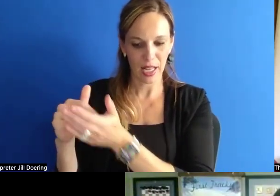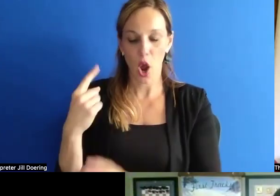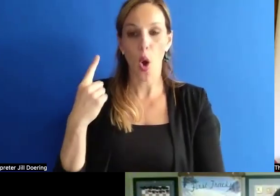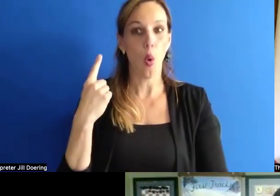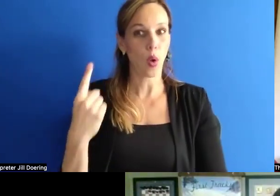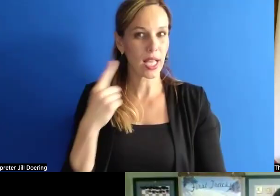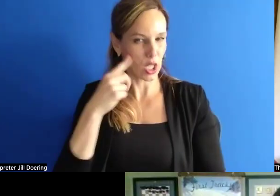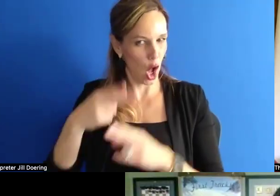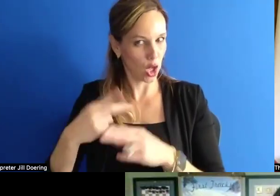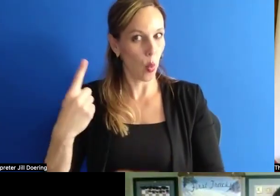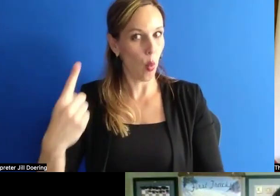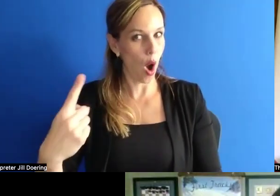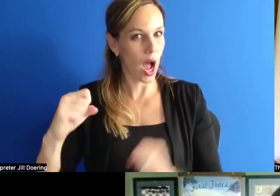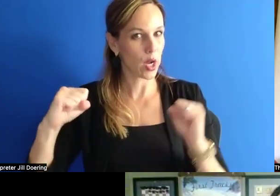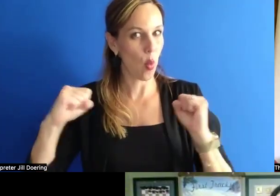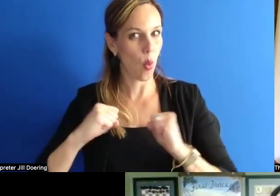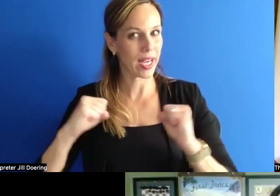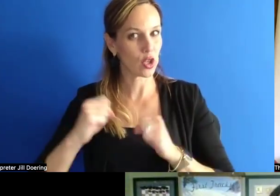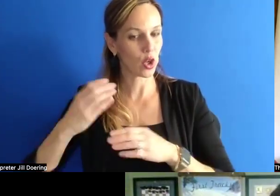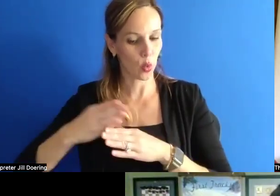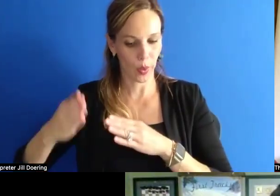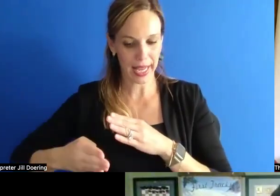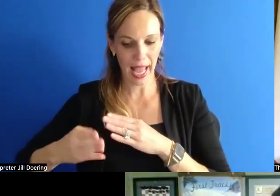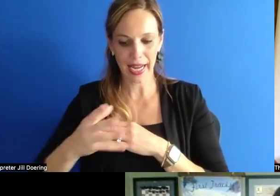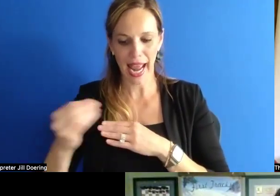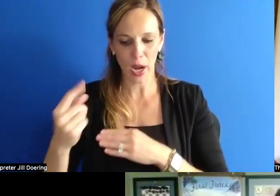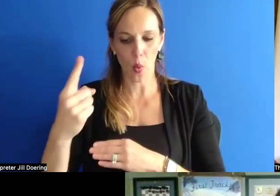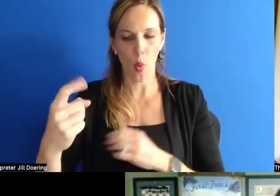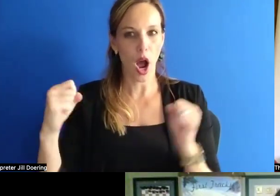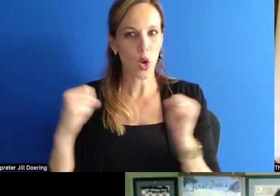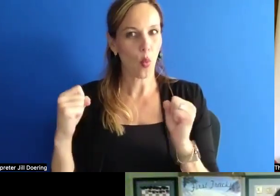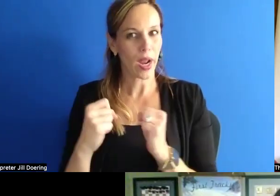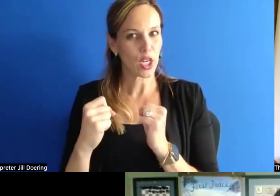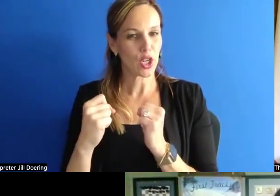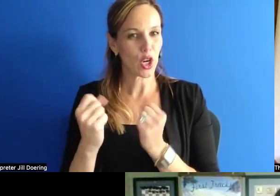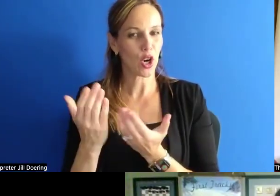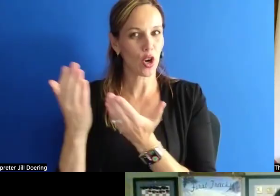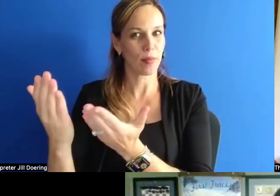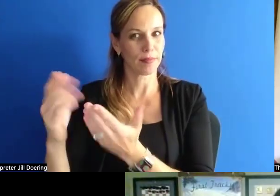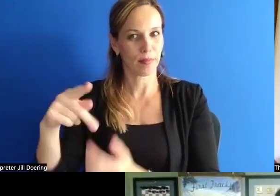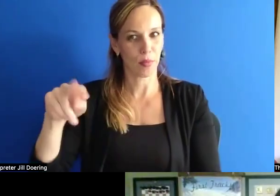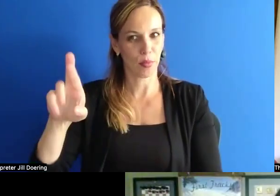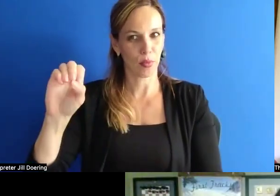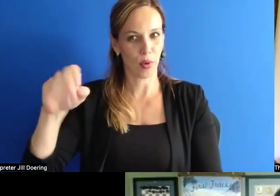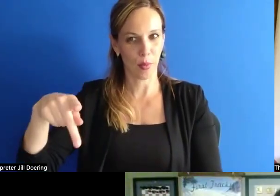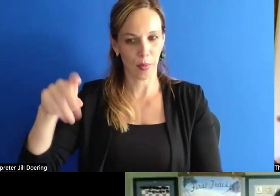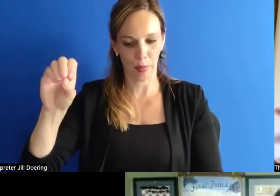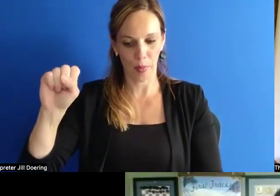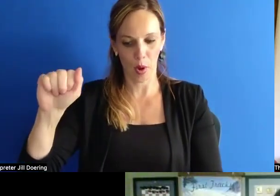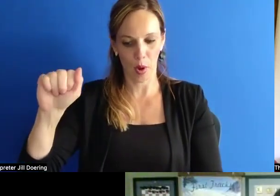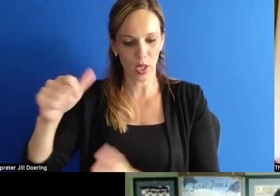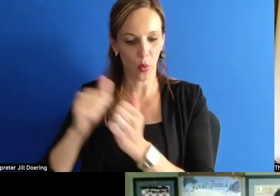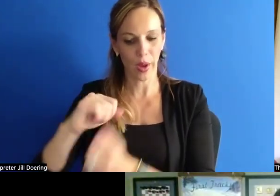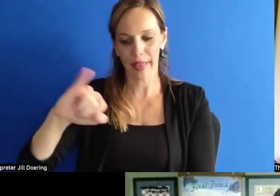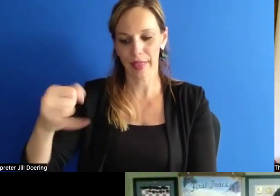Winter Weekend, One Winter Proposal with Jack Turner. I mean, at first I was like, oh, this